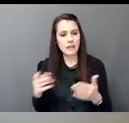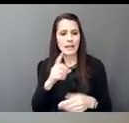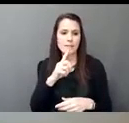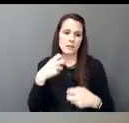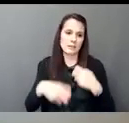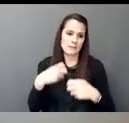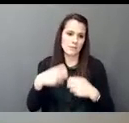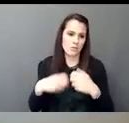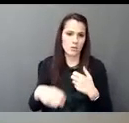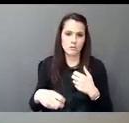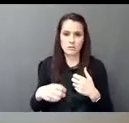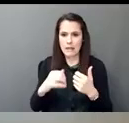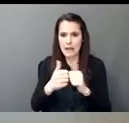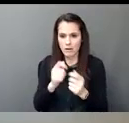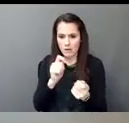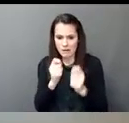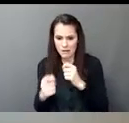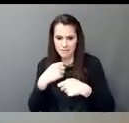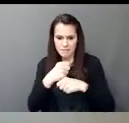to make accessible.